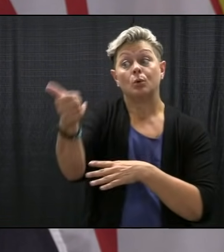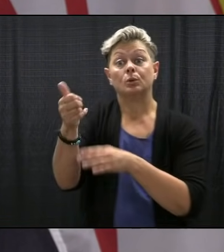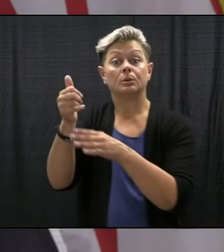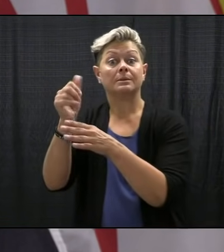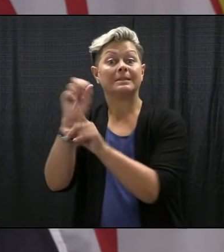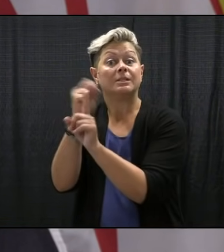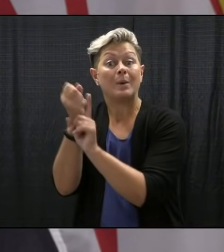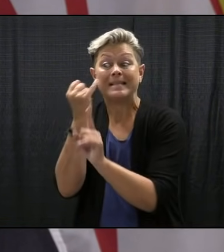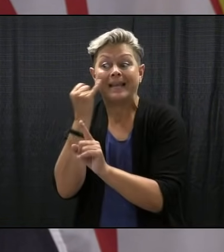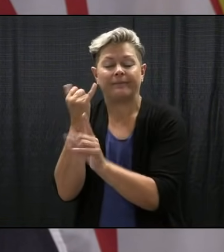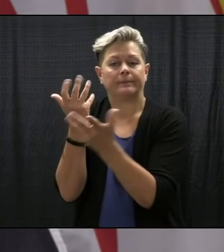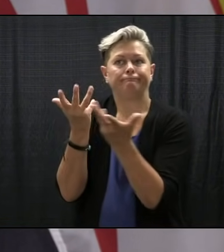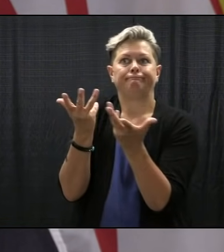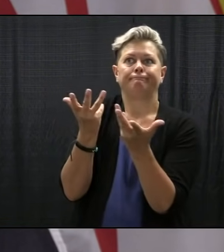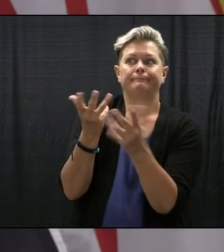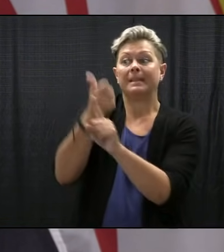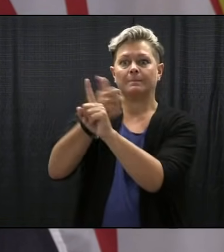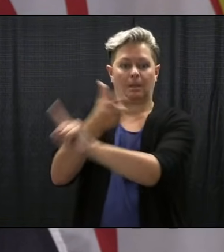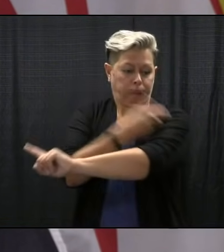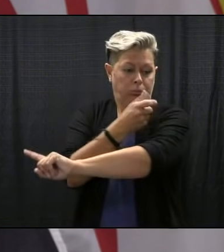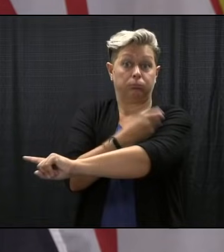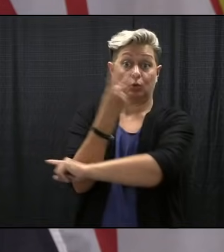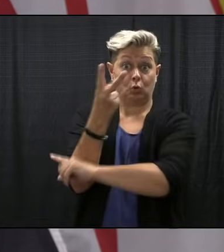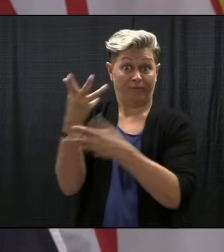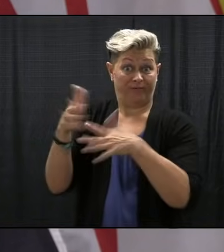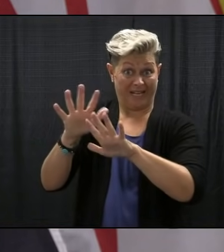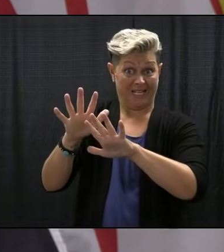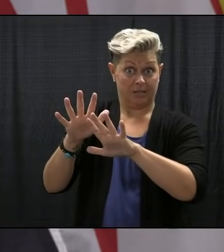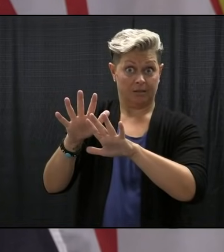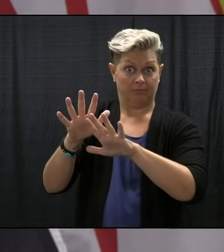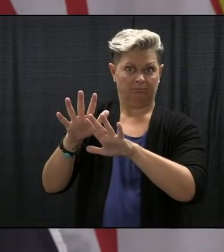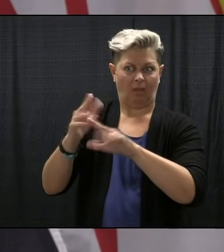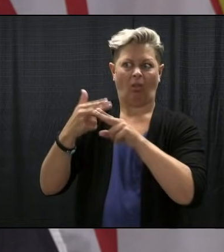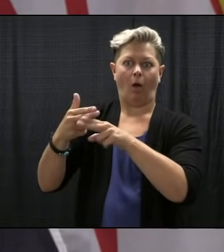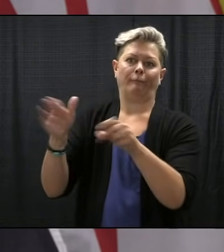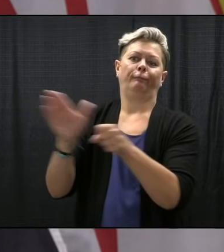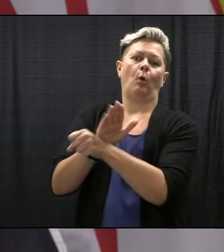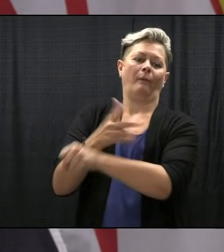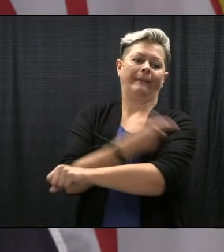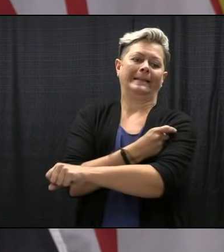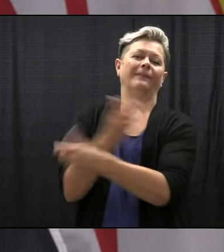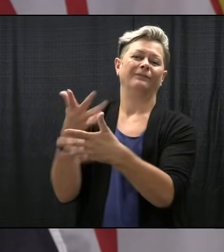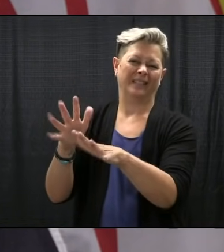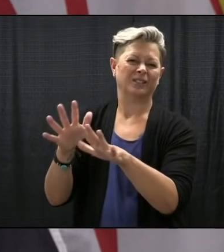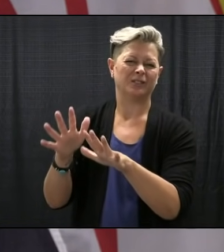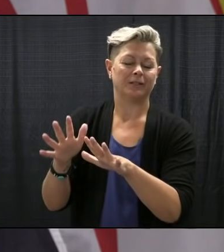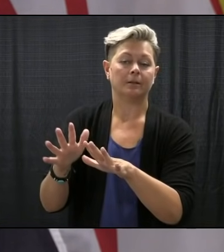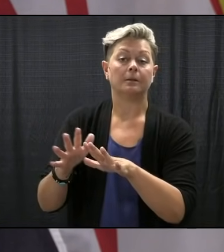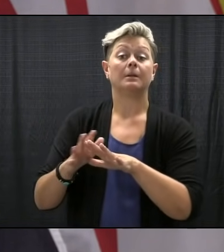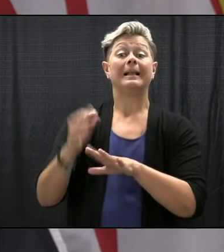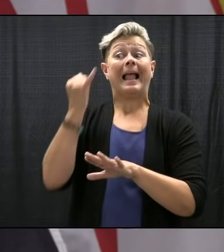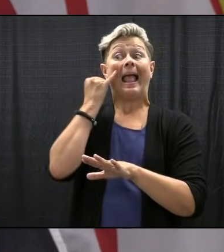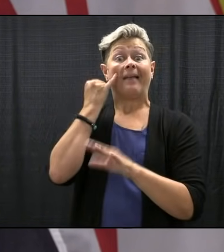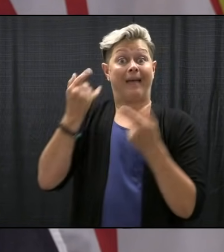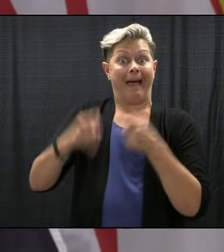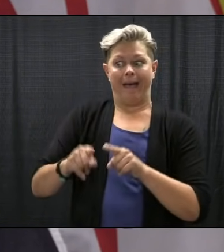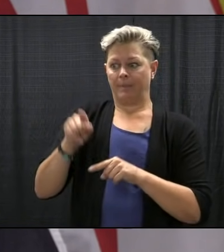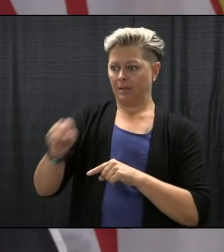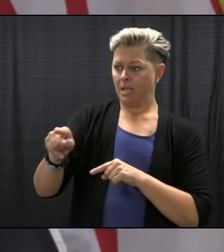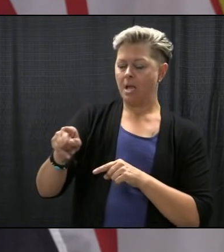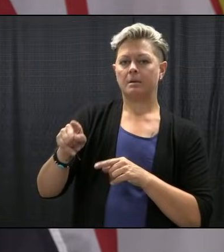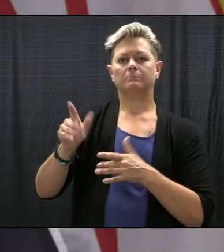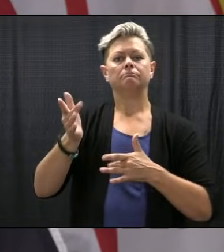is has 2 doses and we would consider fully vaccinated, but if they're in a situation, if they have